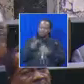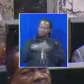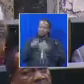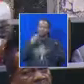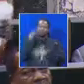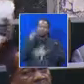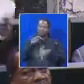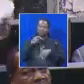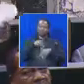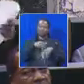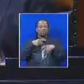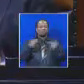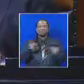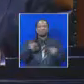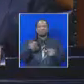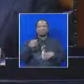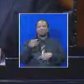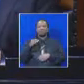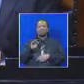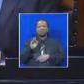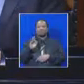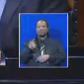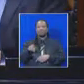The term has explained. FF Plus.